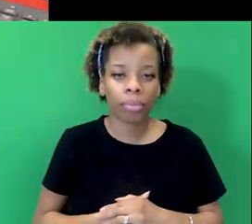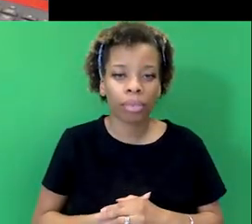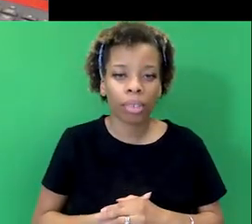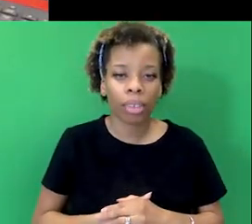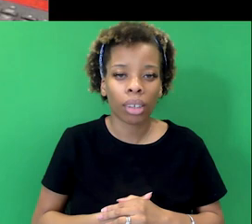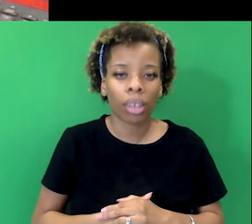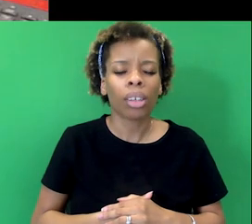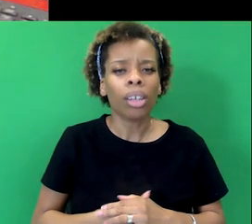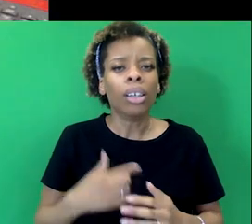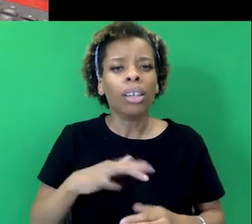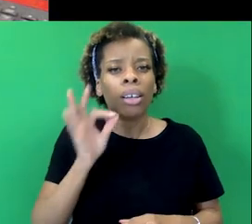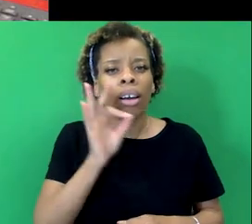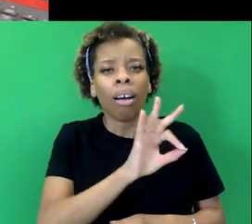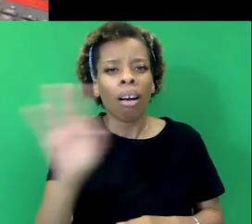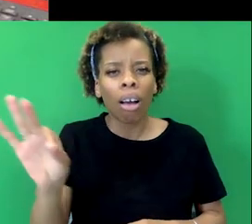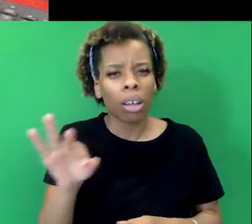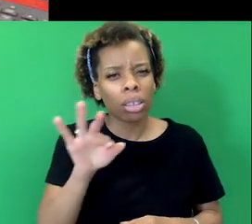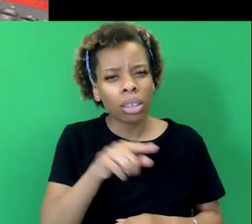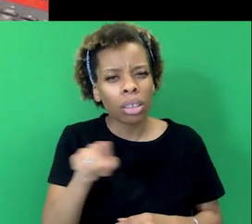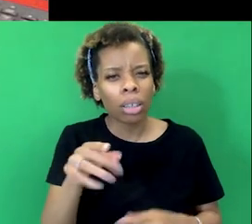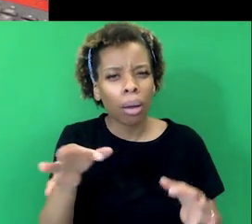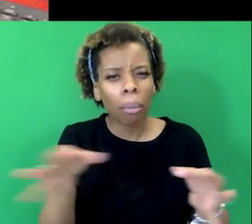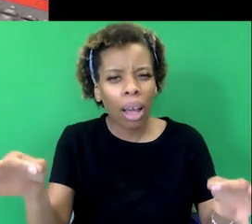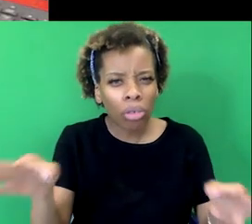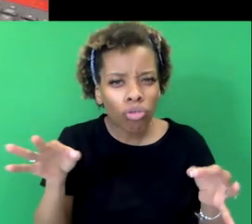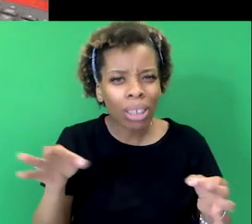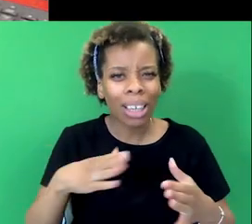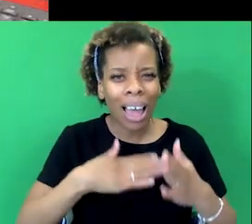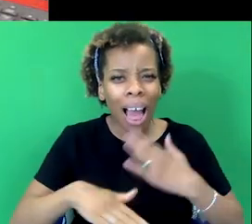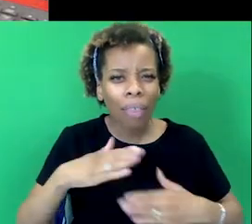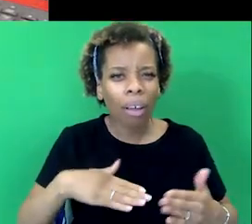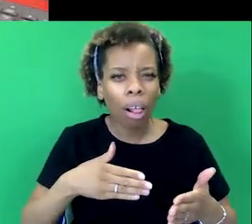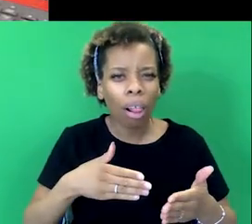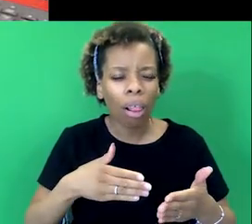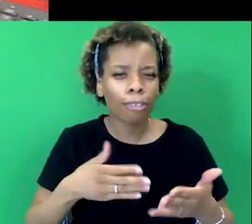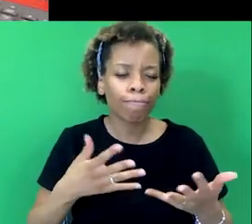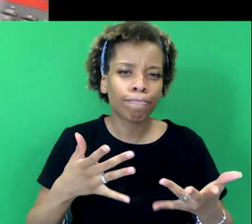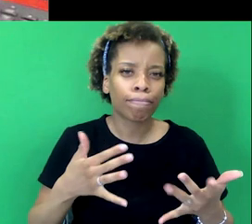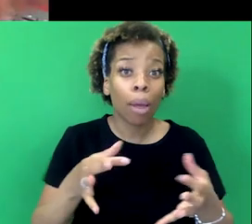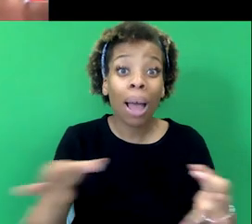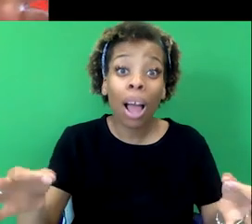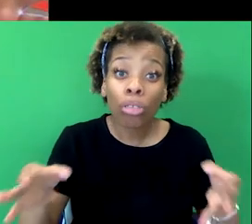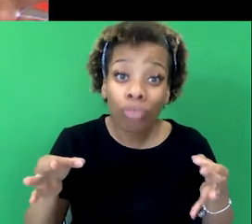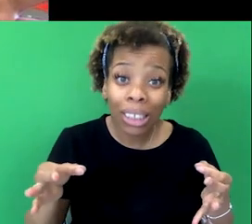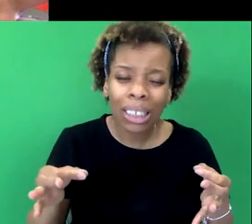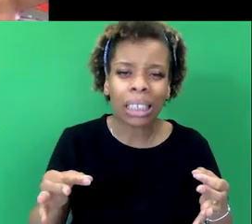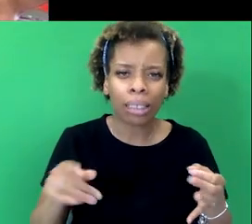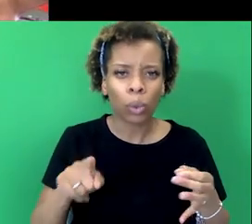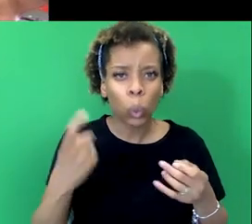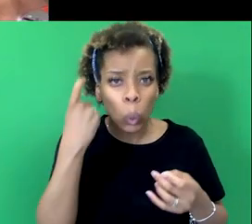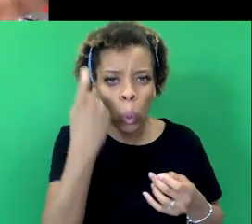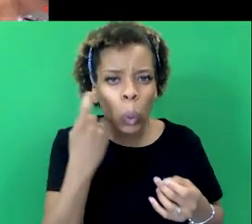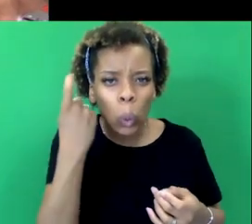questions? What are some of the boundaries? Because I think it's a really interesting one to think about how, you know, yes, it's a creative